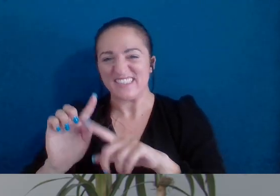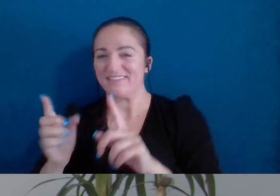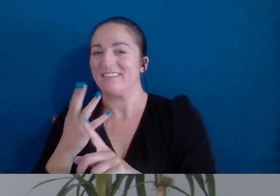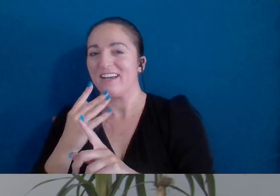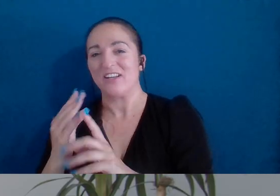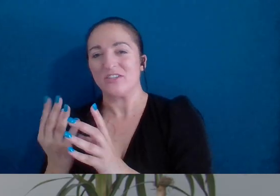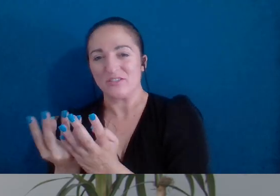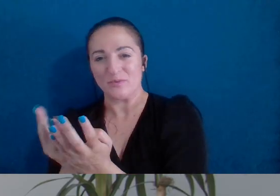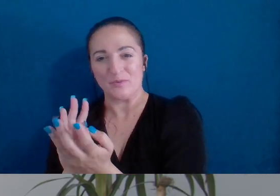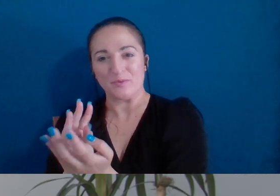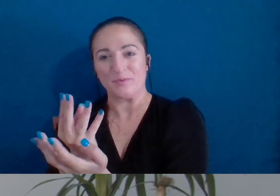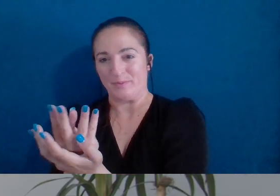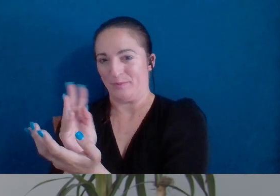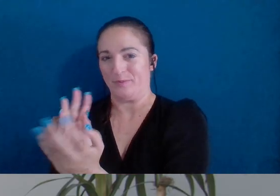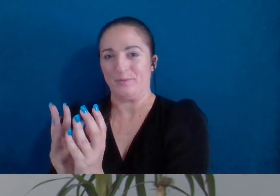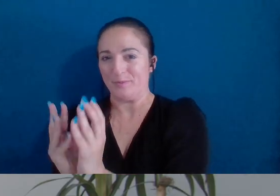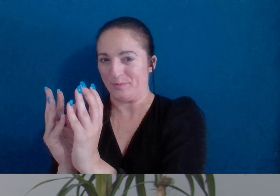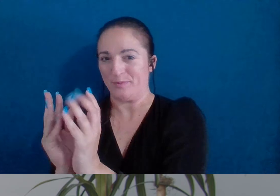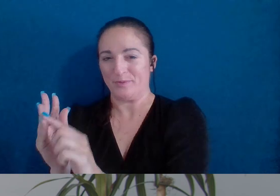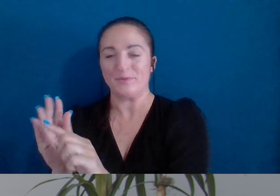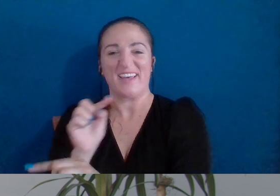same thing, I poked it halfway through,